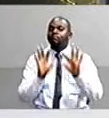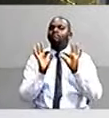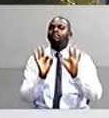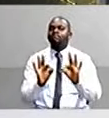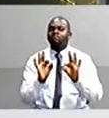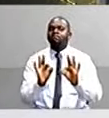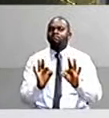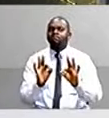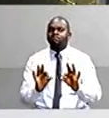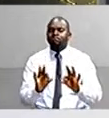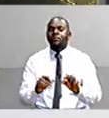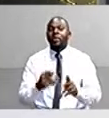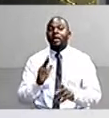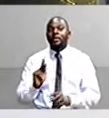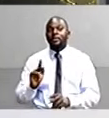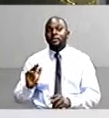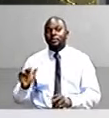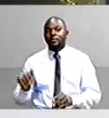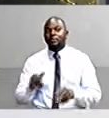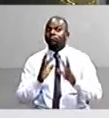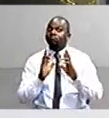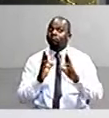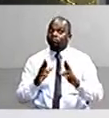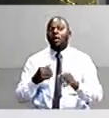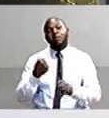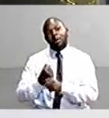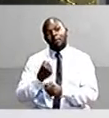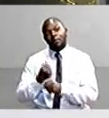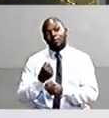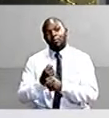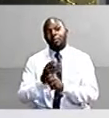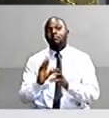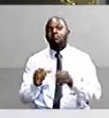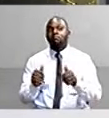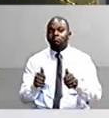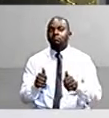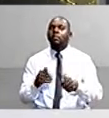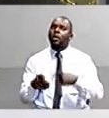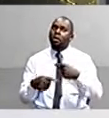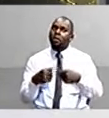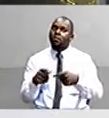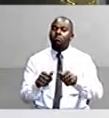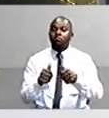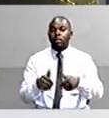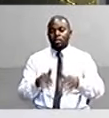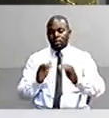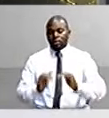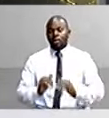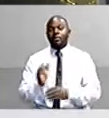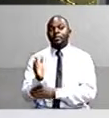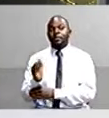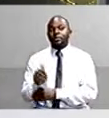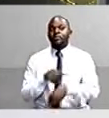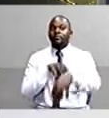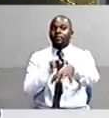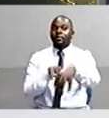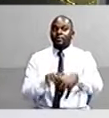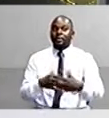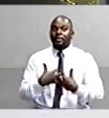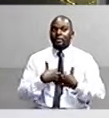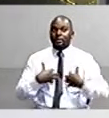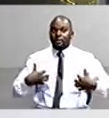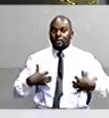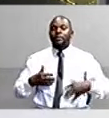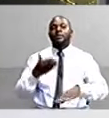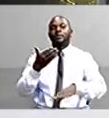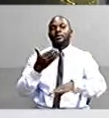By KCCA, and we hope it really picks up. Now, the Minister of Agriculture, Animal Industry and Fisheries